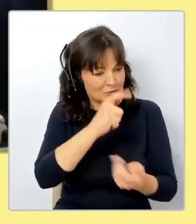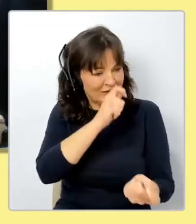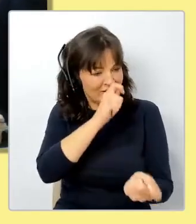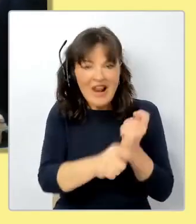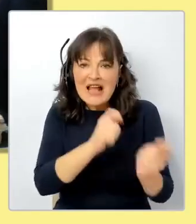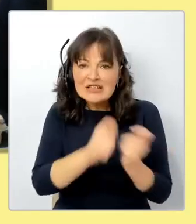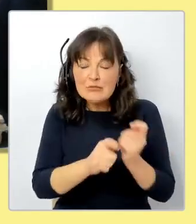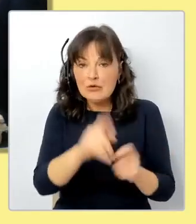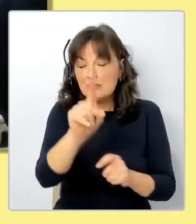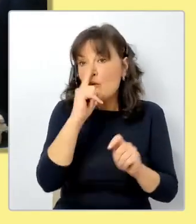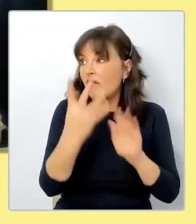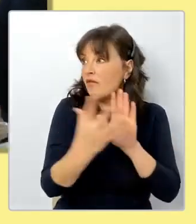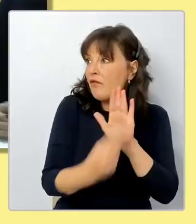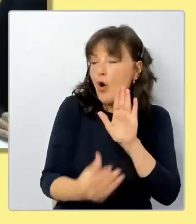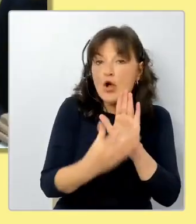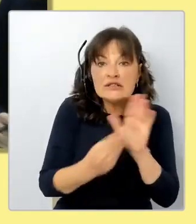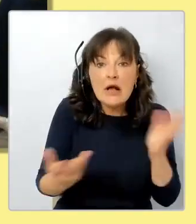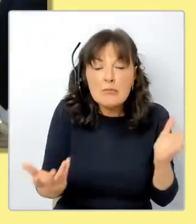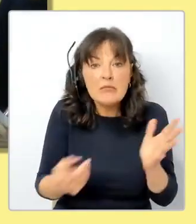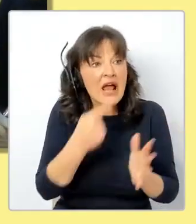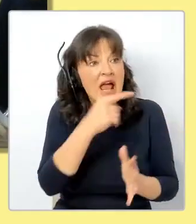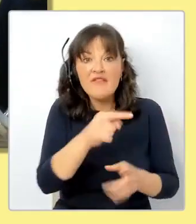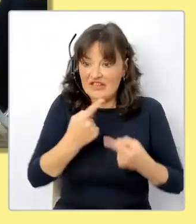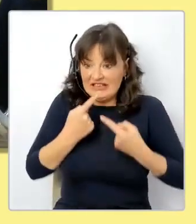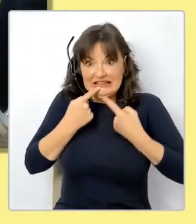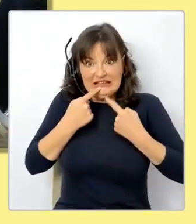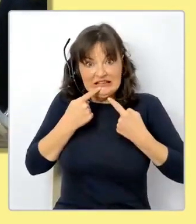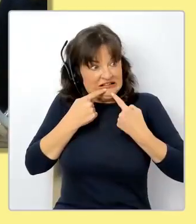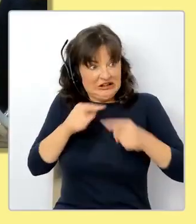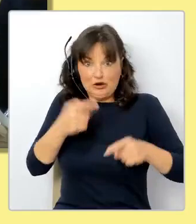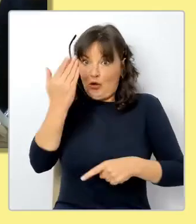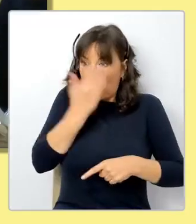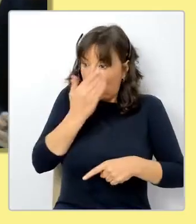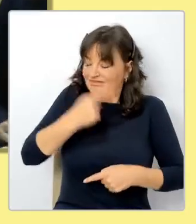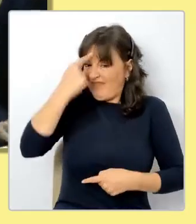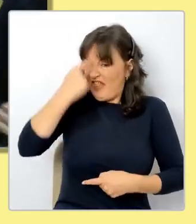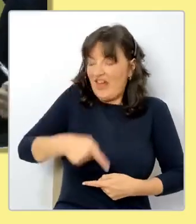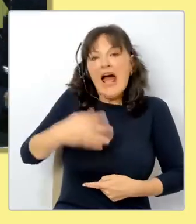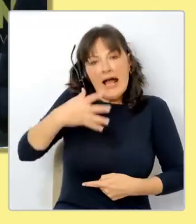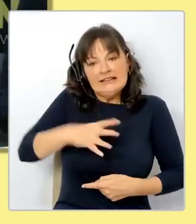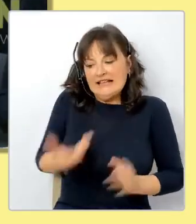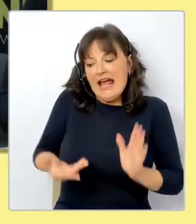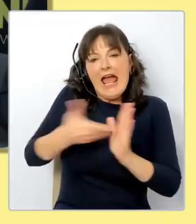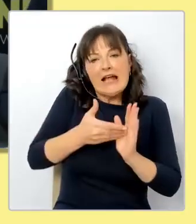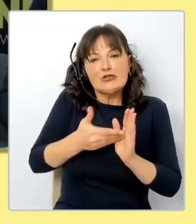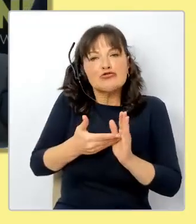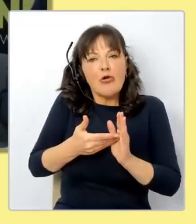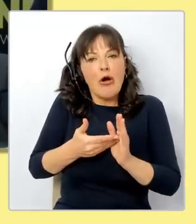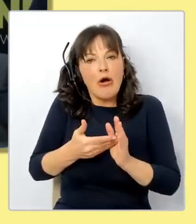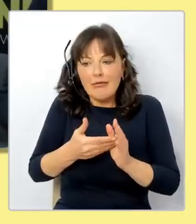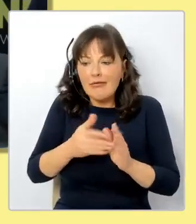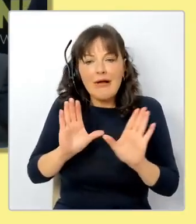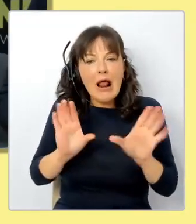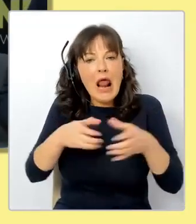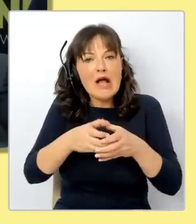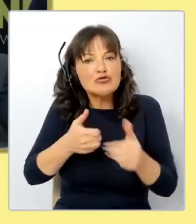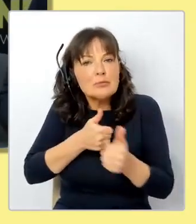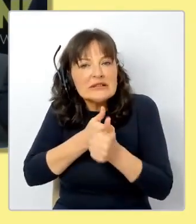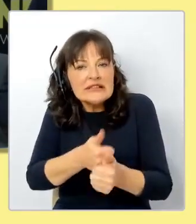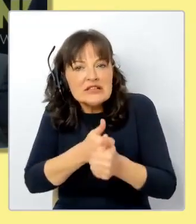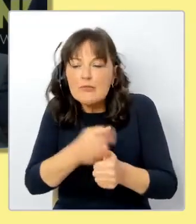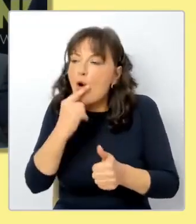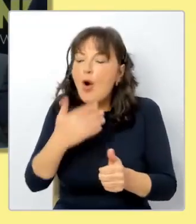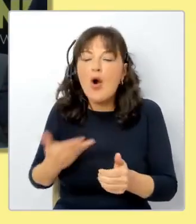funding to support more classroom assistants, additional support needs teachers, they can do that rather than it being tied up